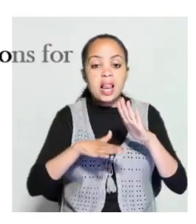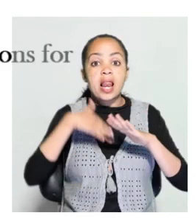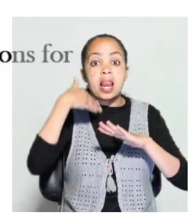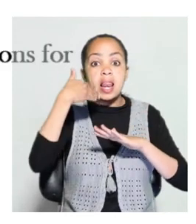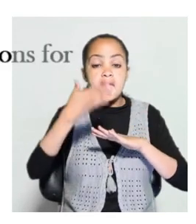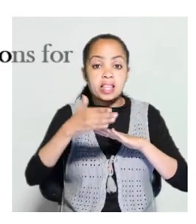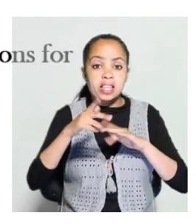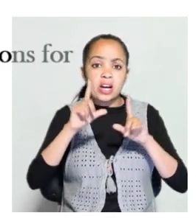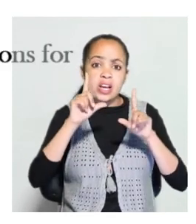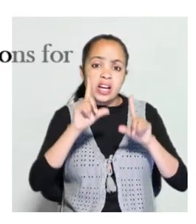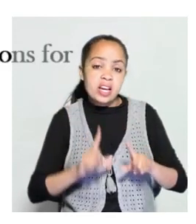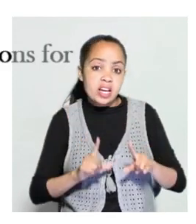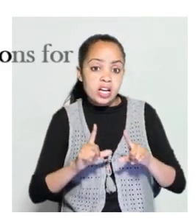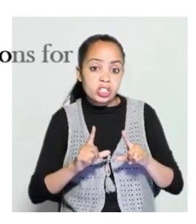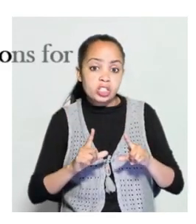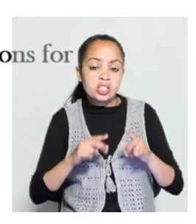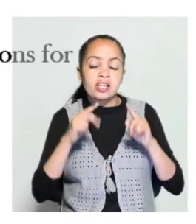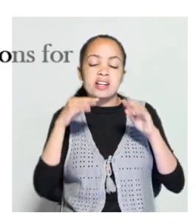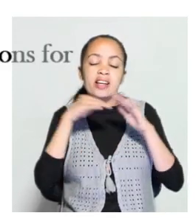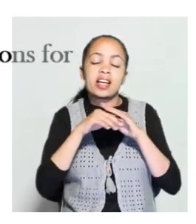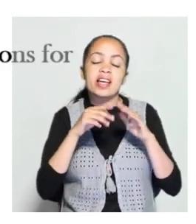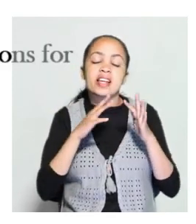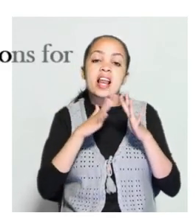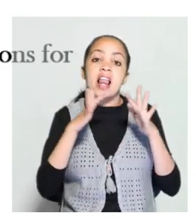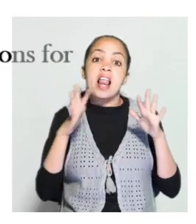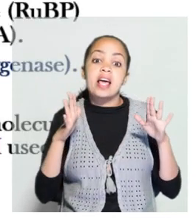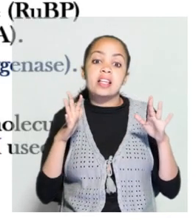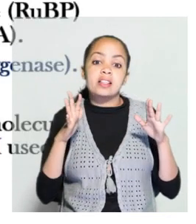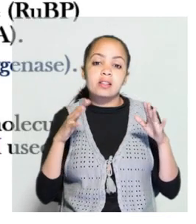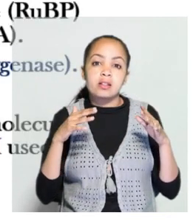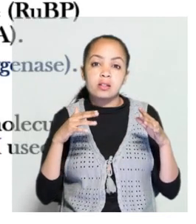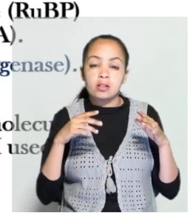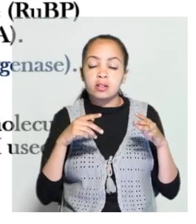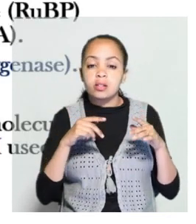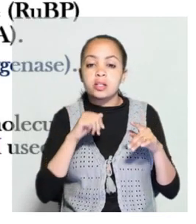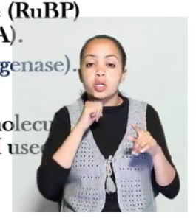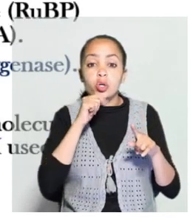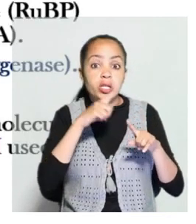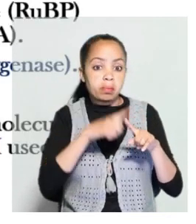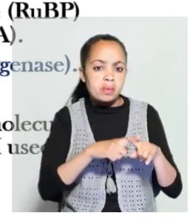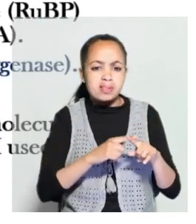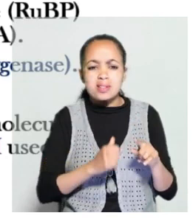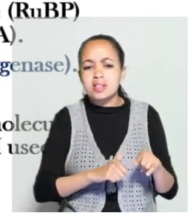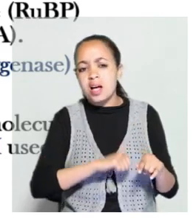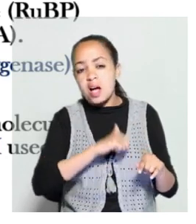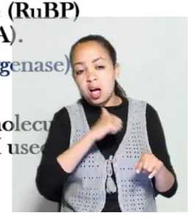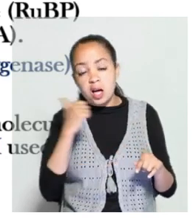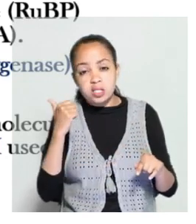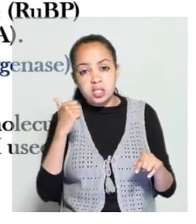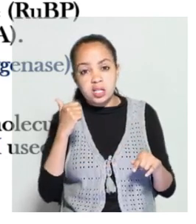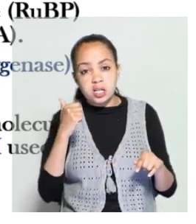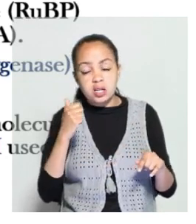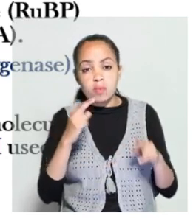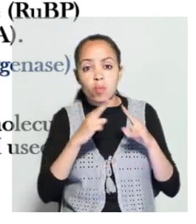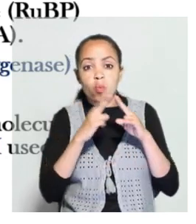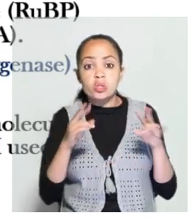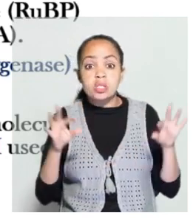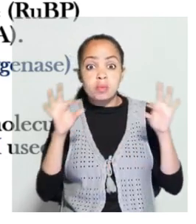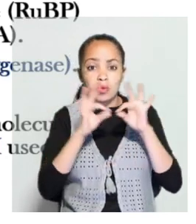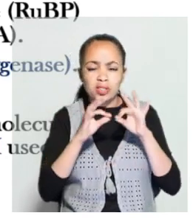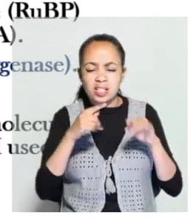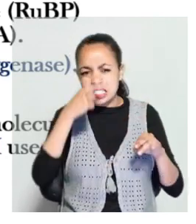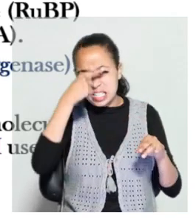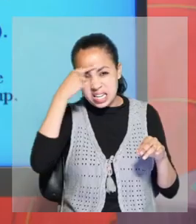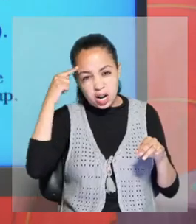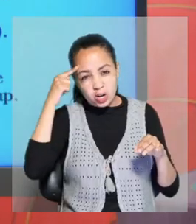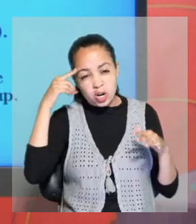reduction reaction in light-independent reaction. Another most important phase of photosynthesis is dark